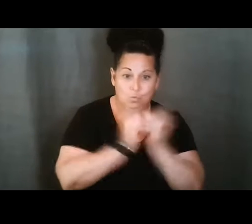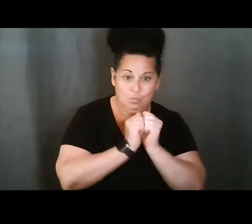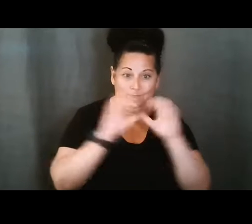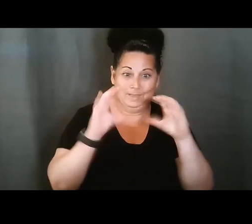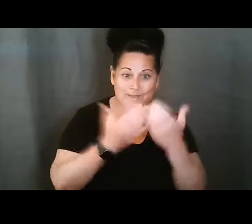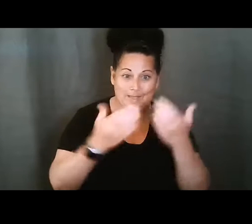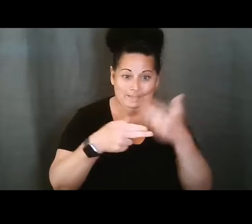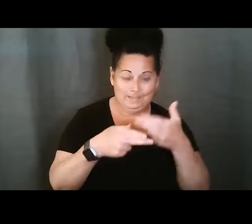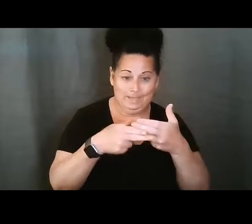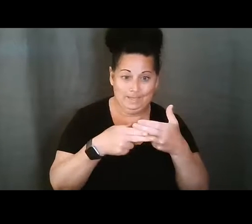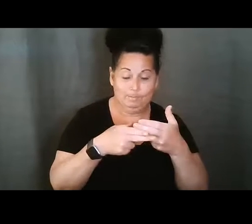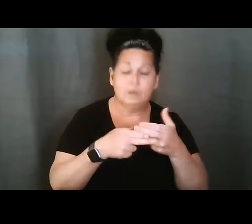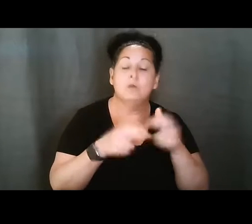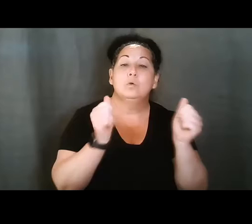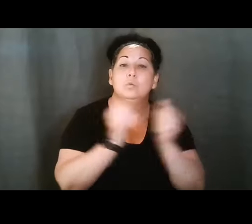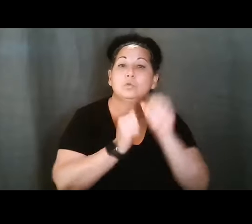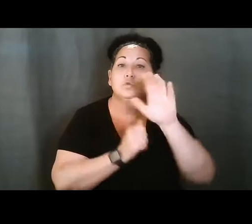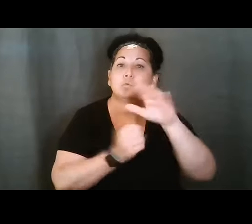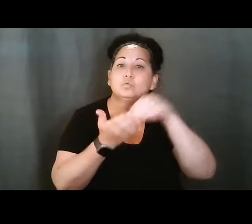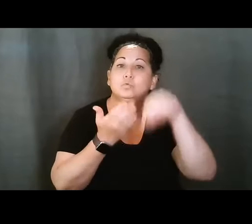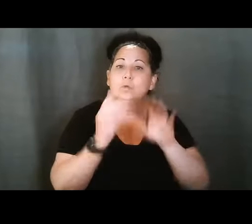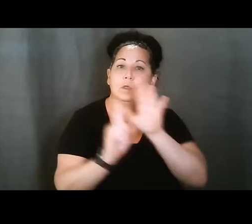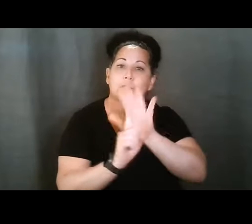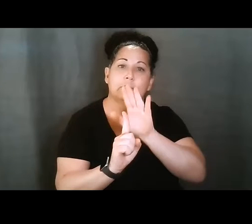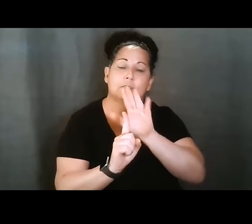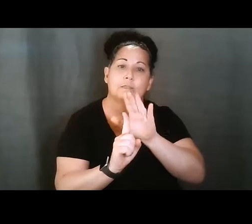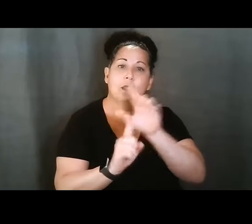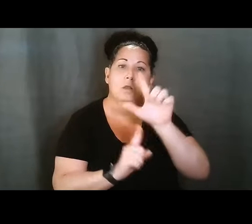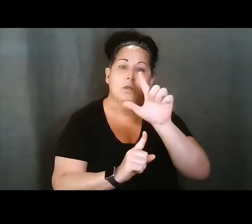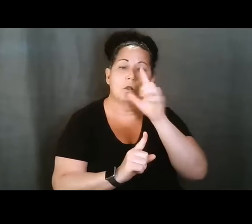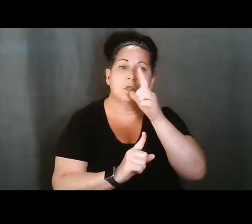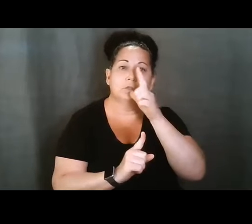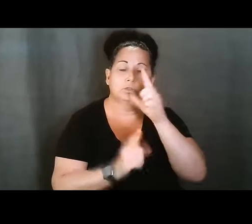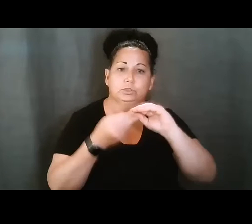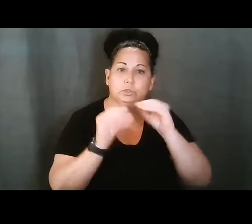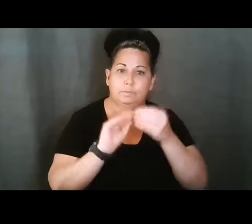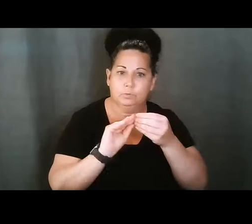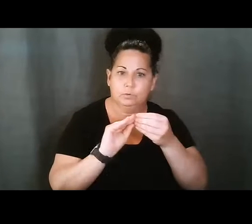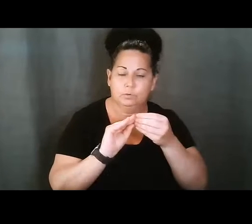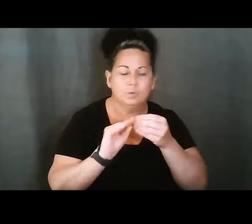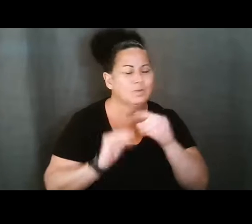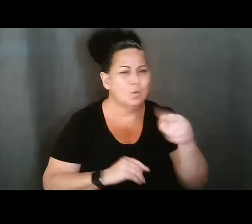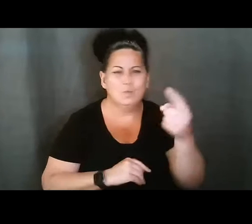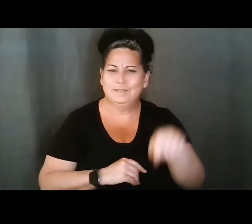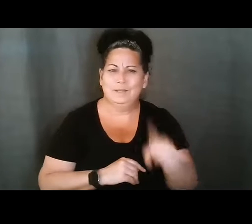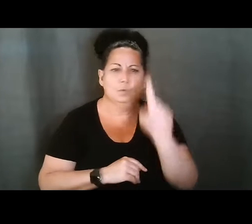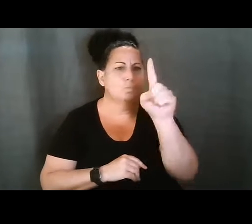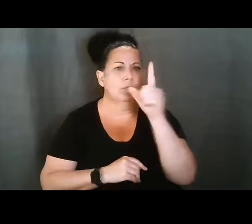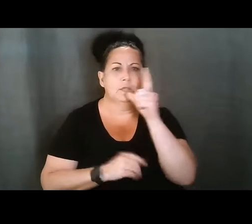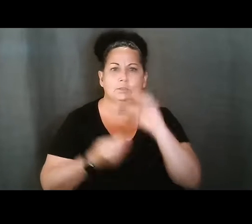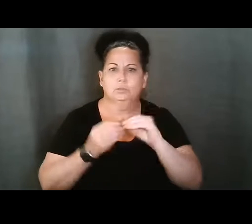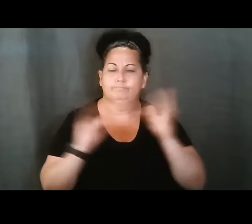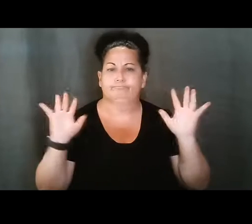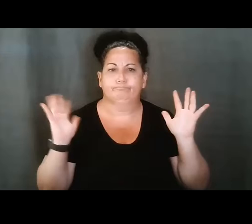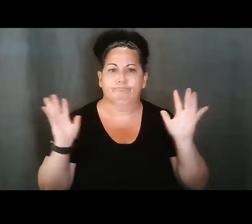child, you will only need to enter the lunch number for one of your children. Thank you for